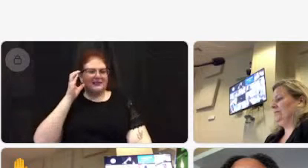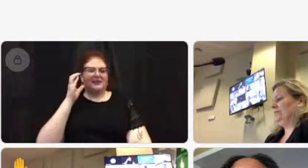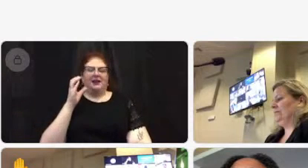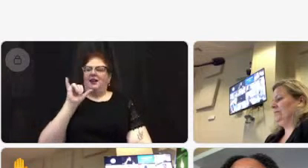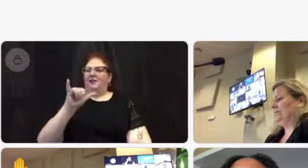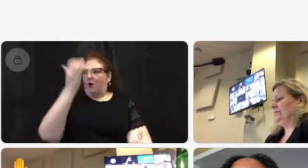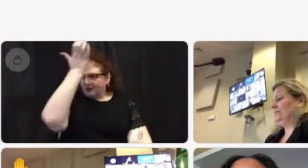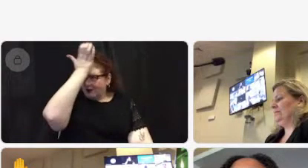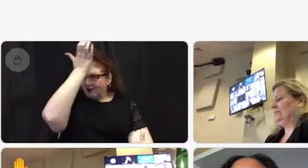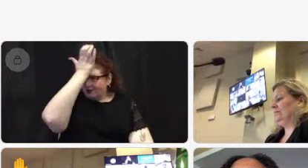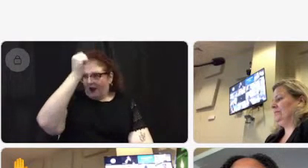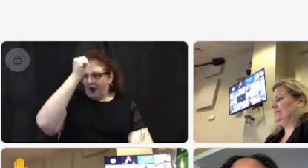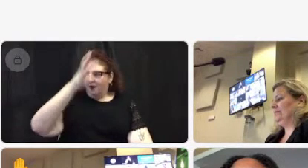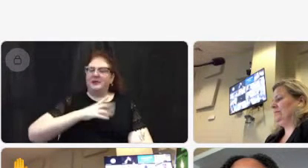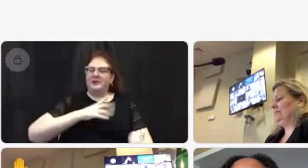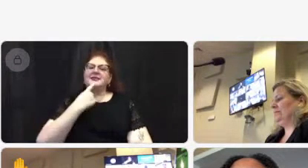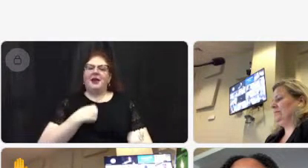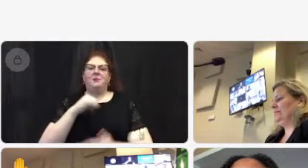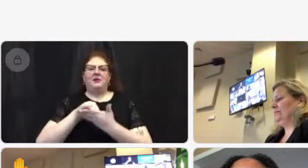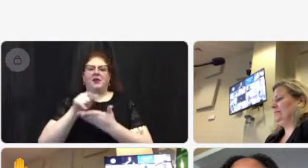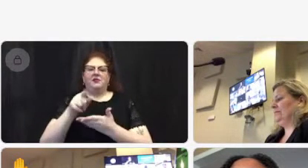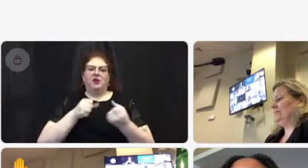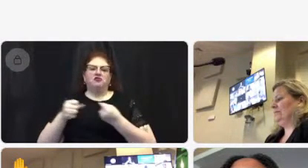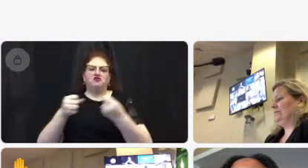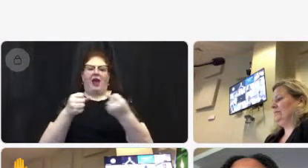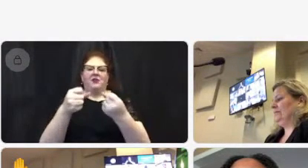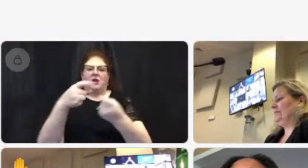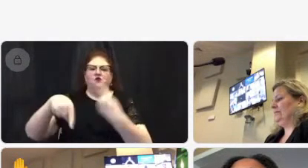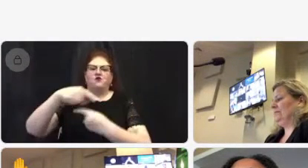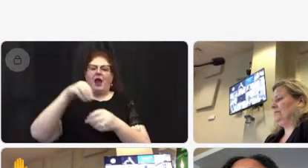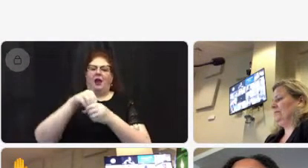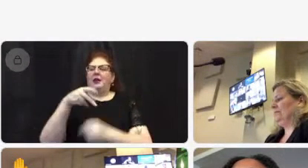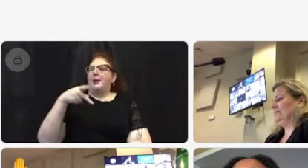with a water barrel on the back. I just can't do that. I can't do that anymore.